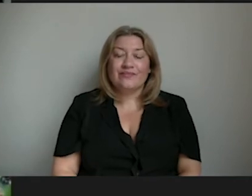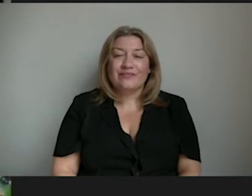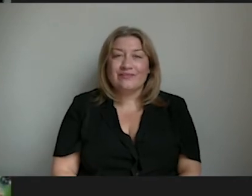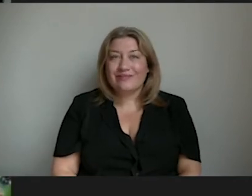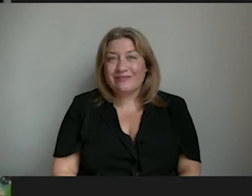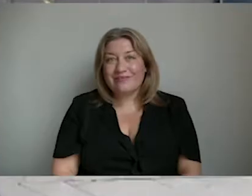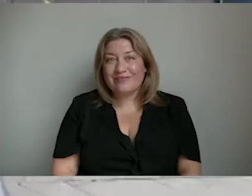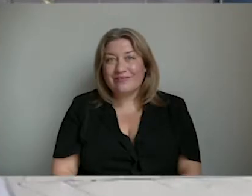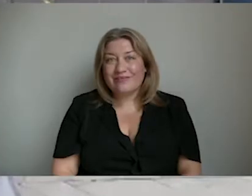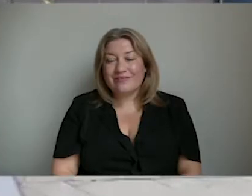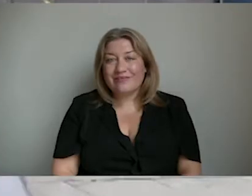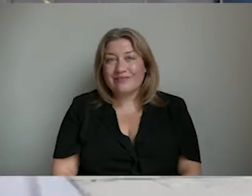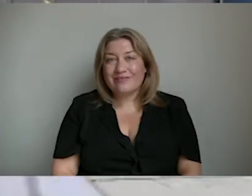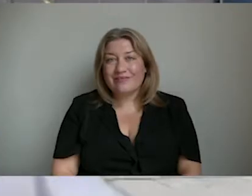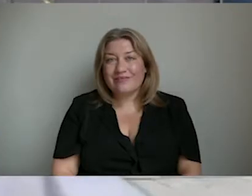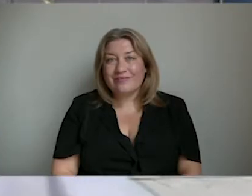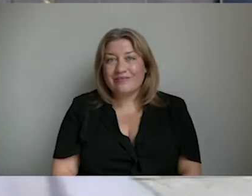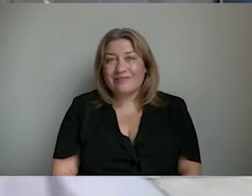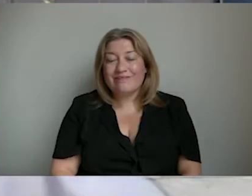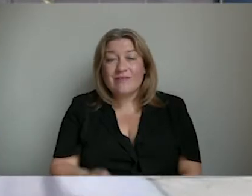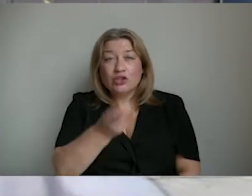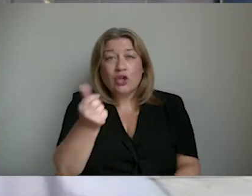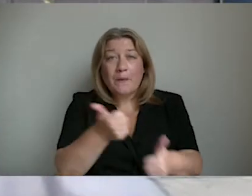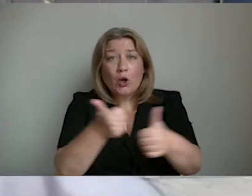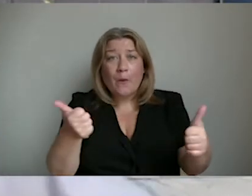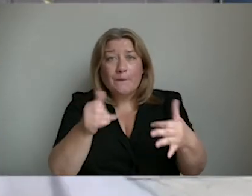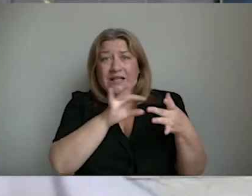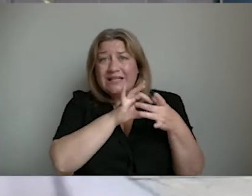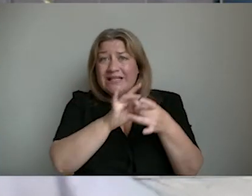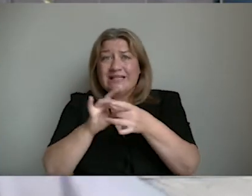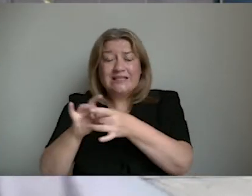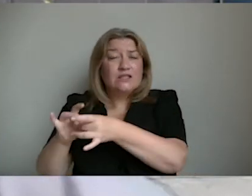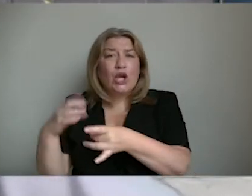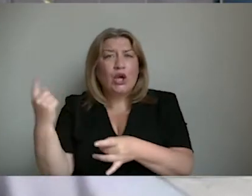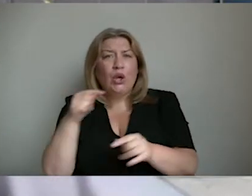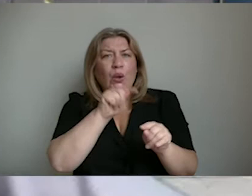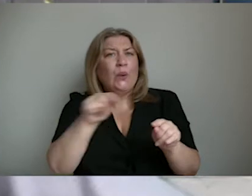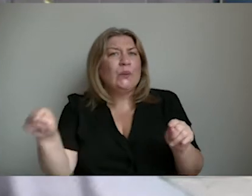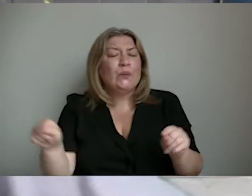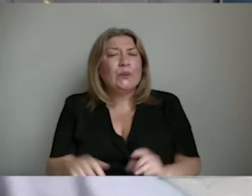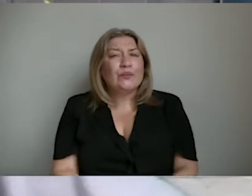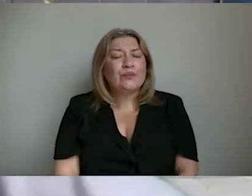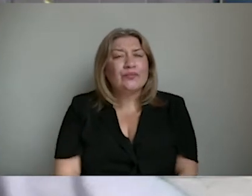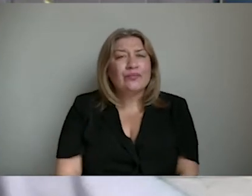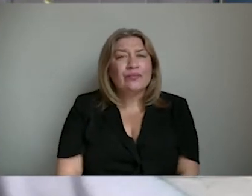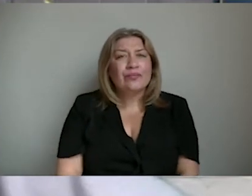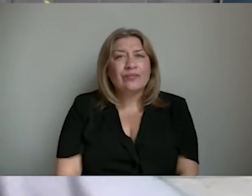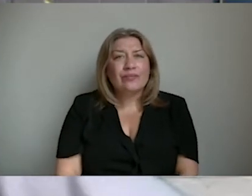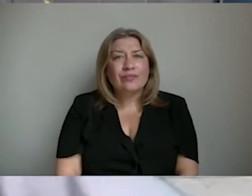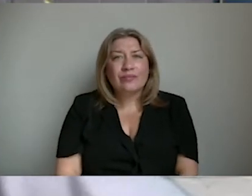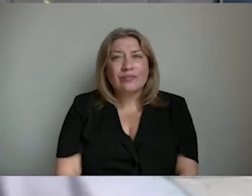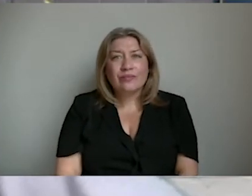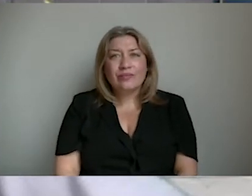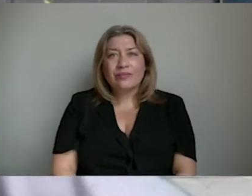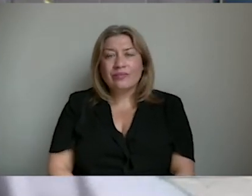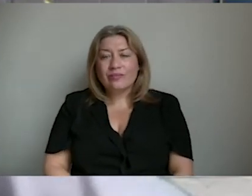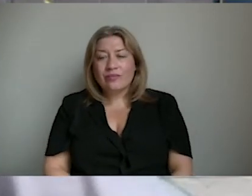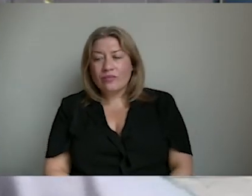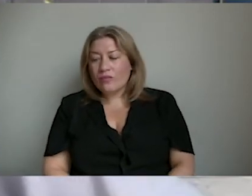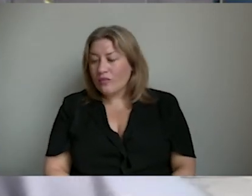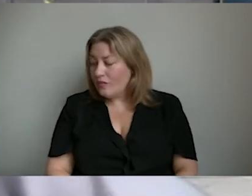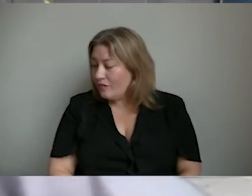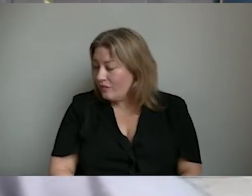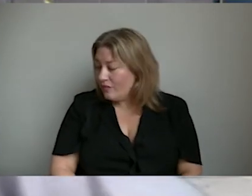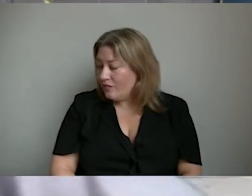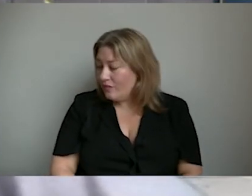moment. Yeah, it'd be quite good to go through some of the employers that we do actually work with, so people know kind of